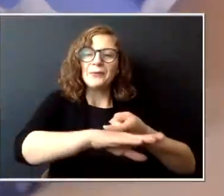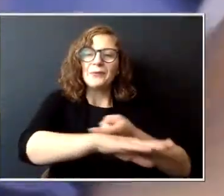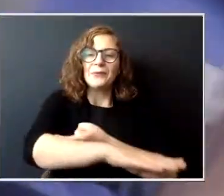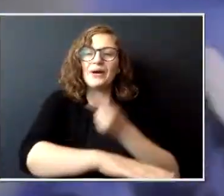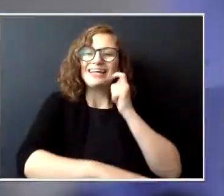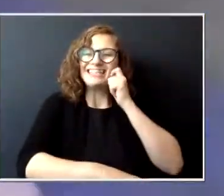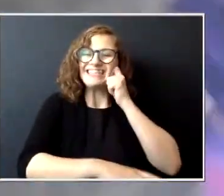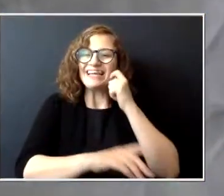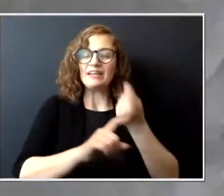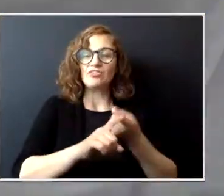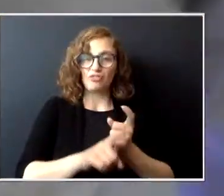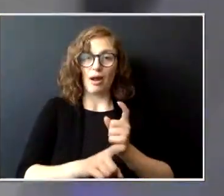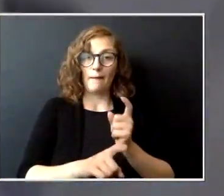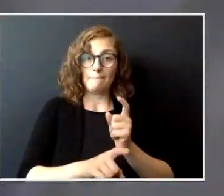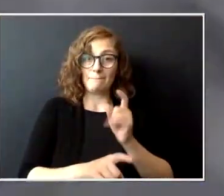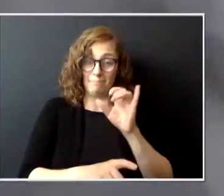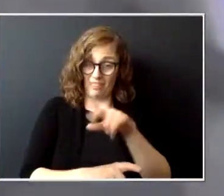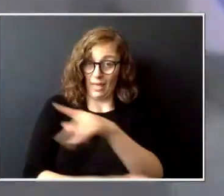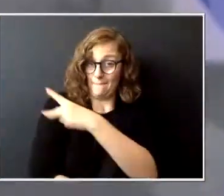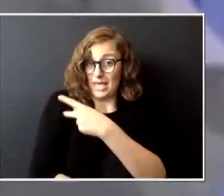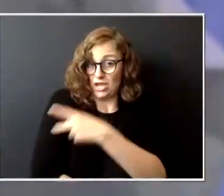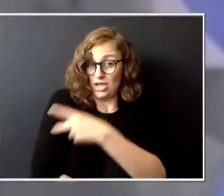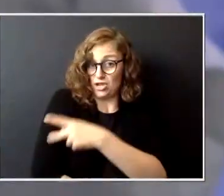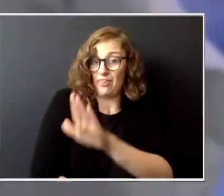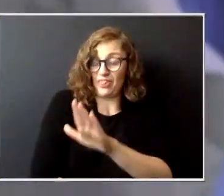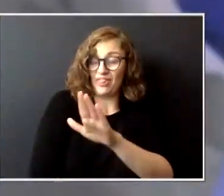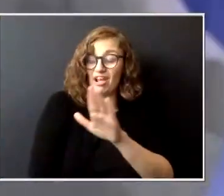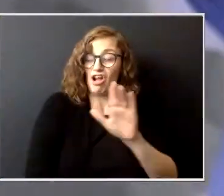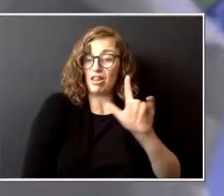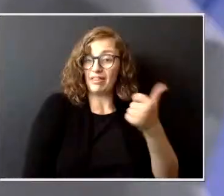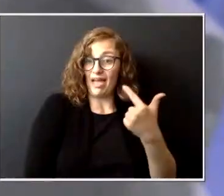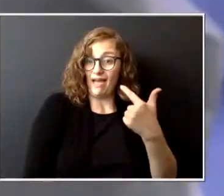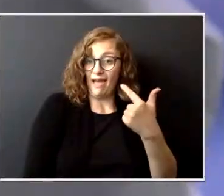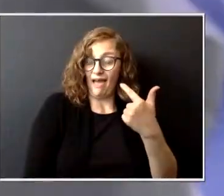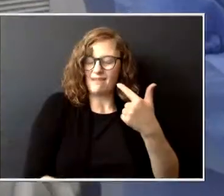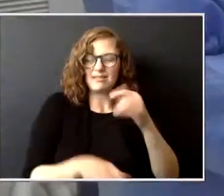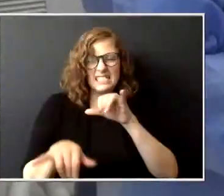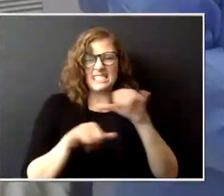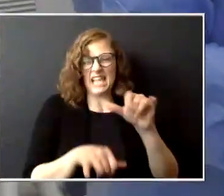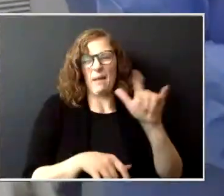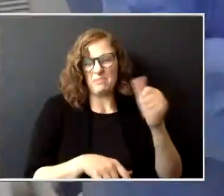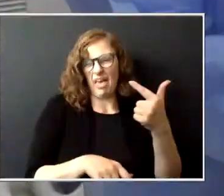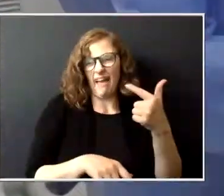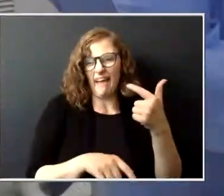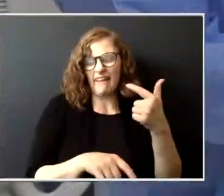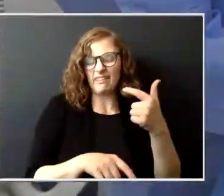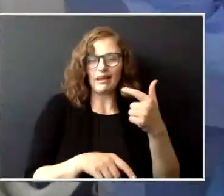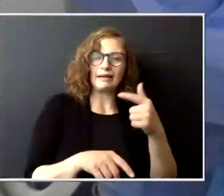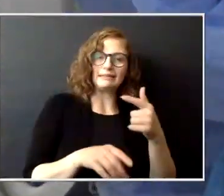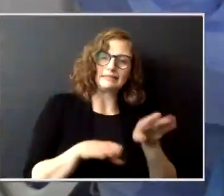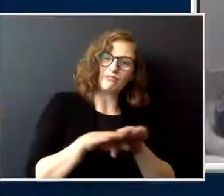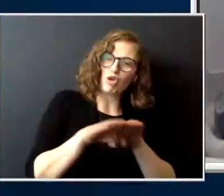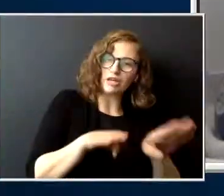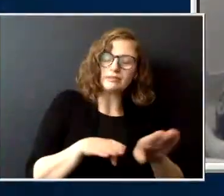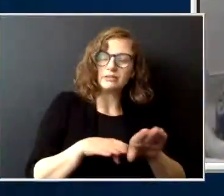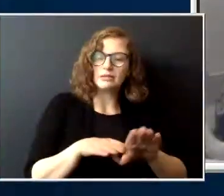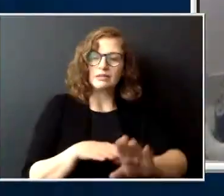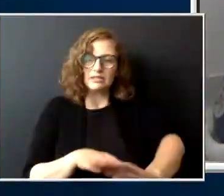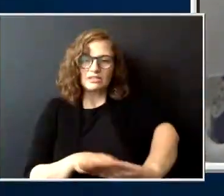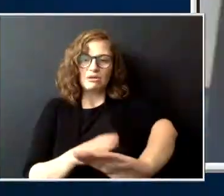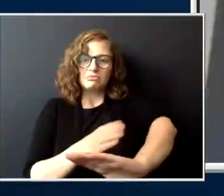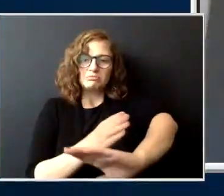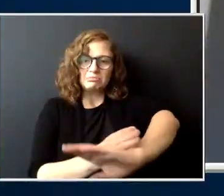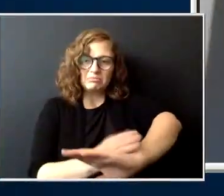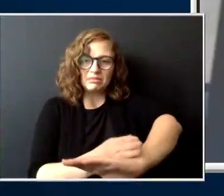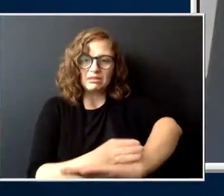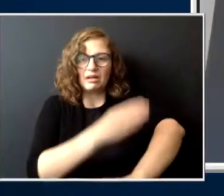on one leg from where I did the surgery, but I also take it up higher away from the injury just because that's a spot where you can put some shorts on and cover